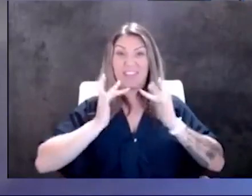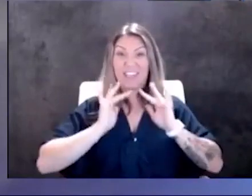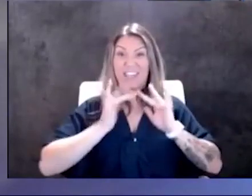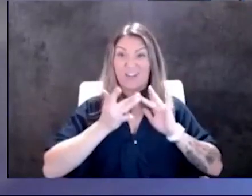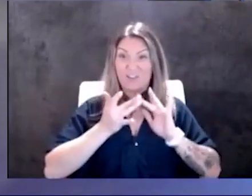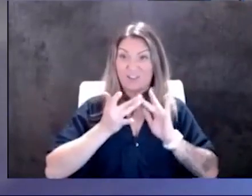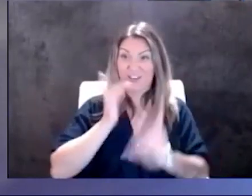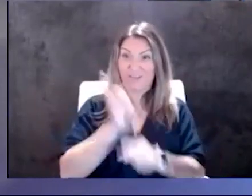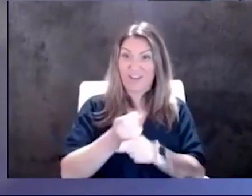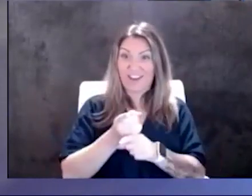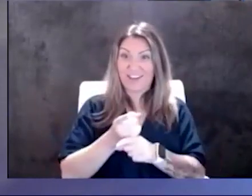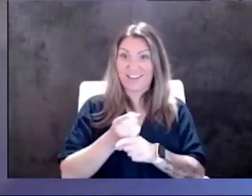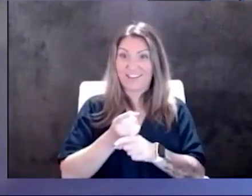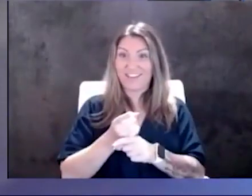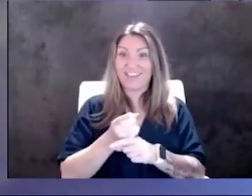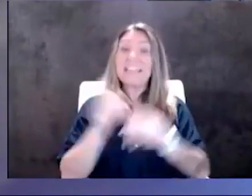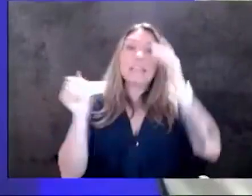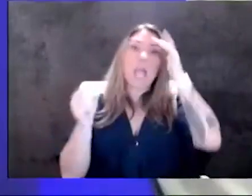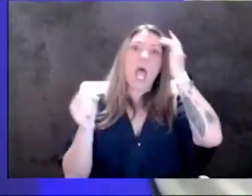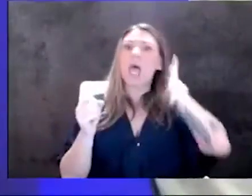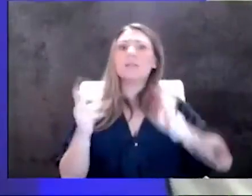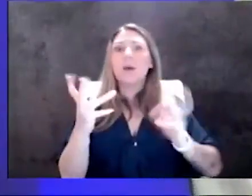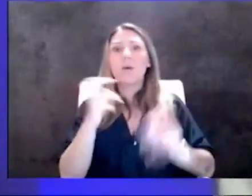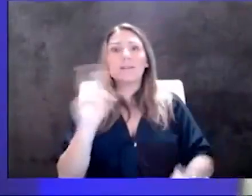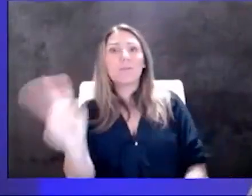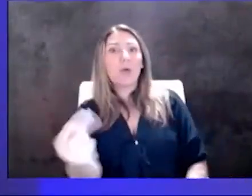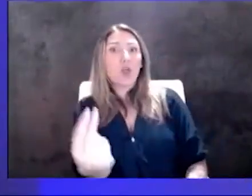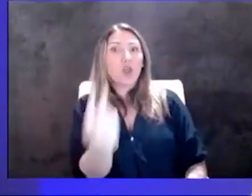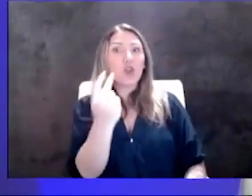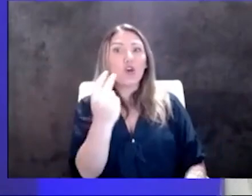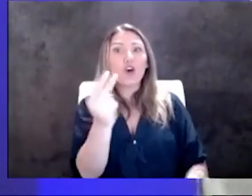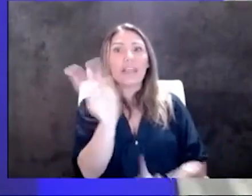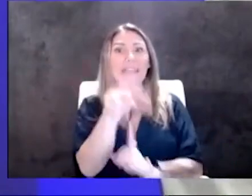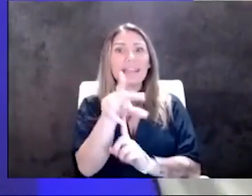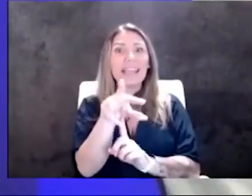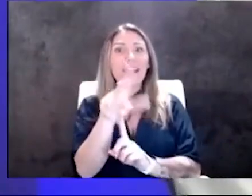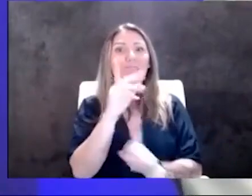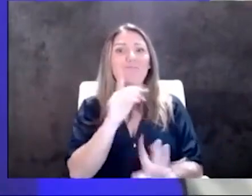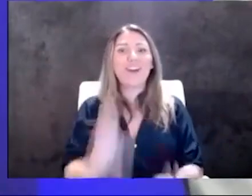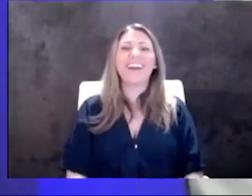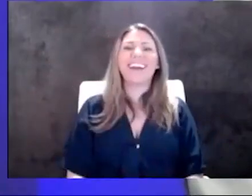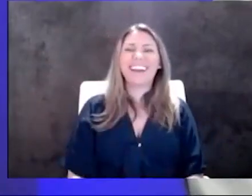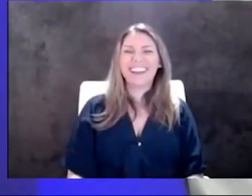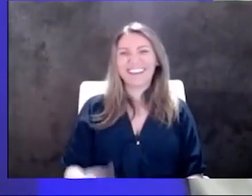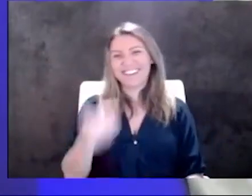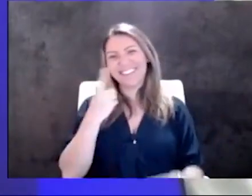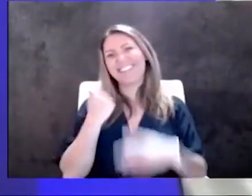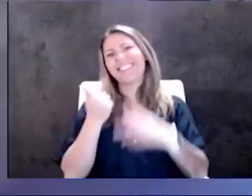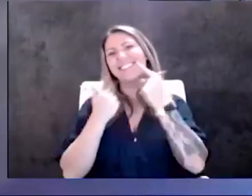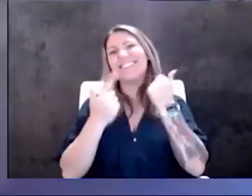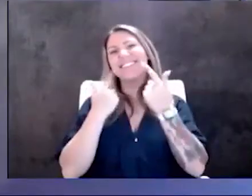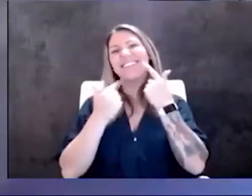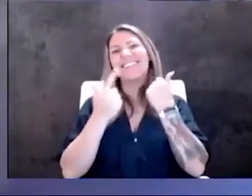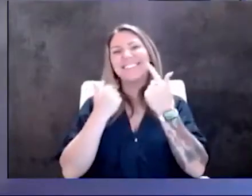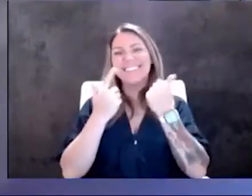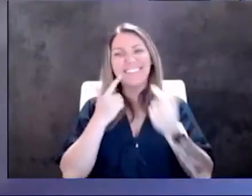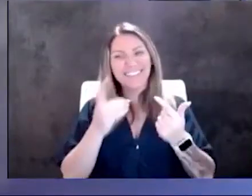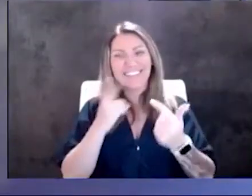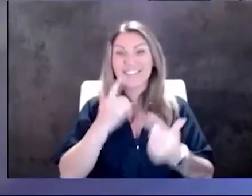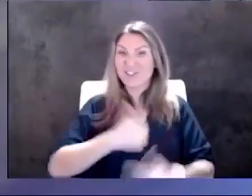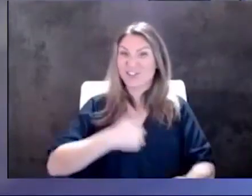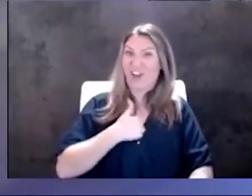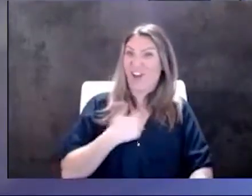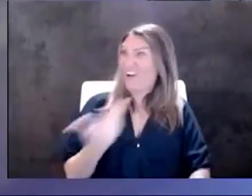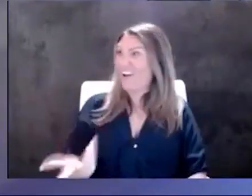What? Yes, I was trying to get him to look at the camera. We busted you. Okay. That was me. I was like, I thought you had a question. I'm sorry. Okay. Because I'm so good at looking